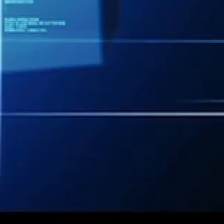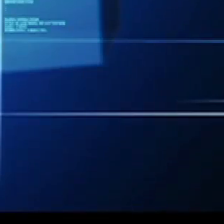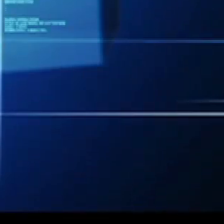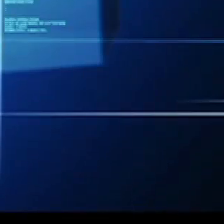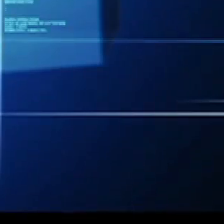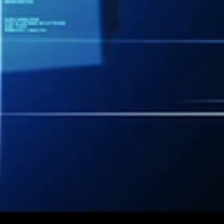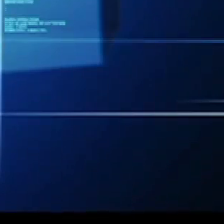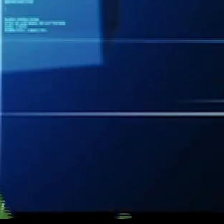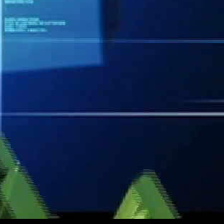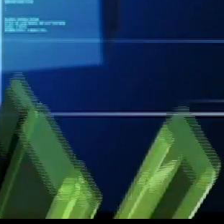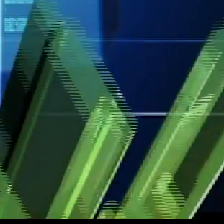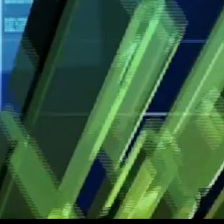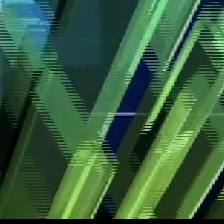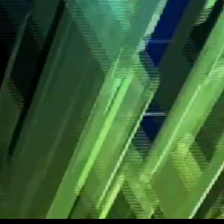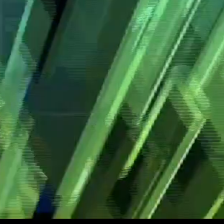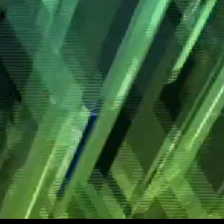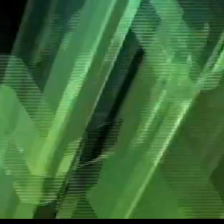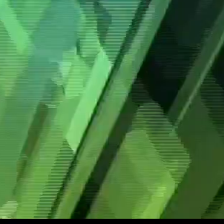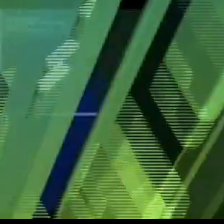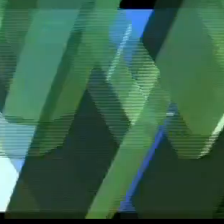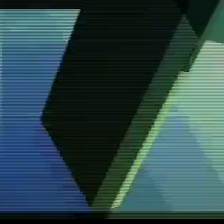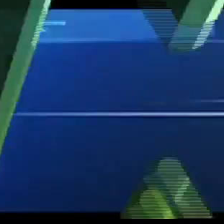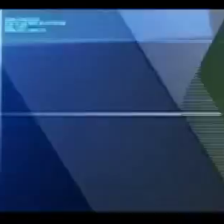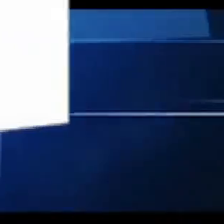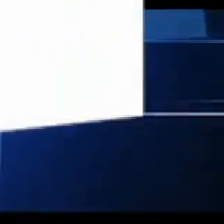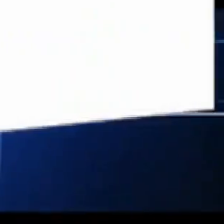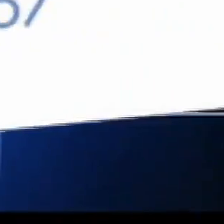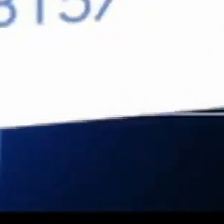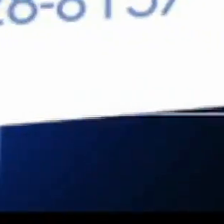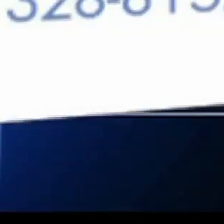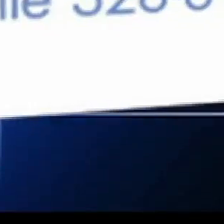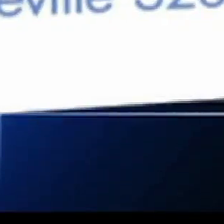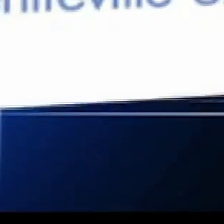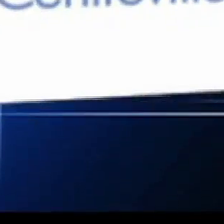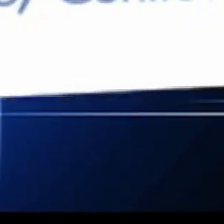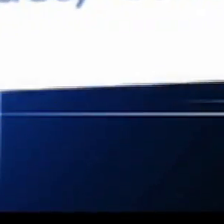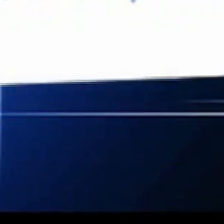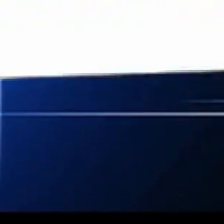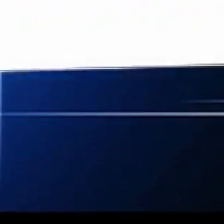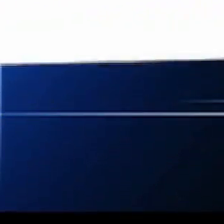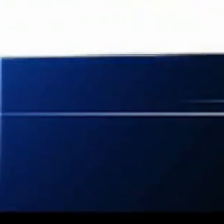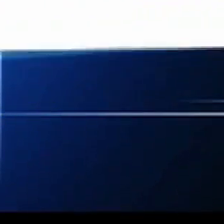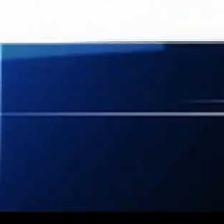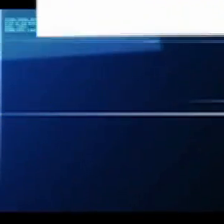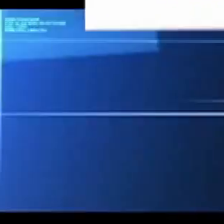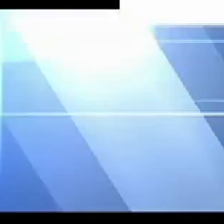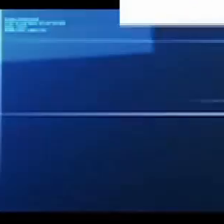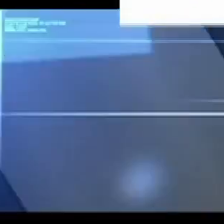This is ZNS Total Sports, brought to you by Fourth Terrace Diagnostic Center.